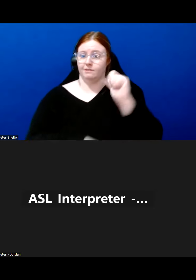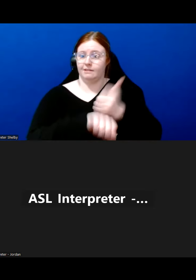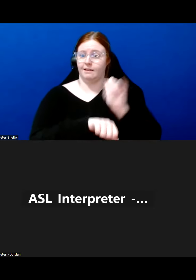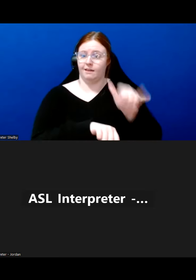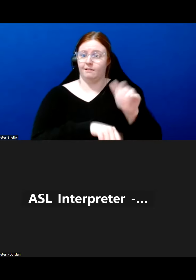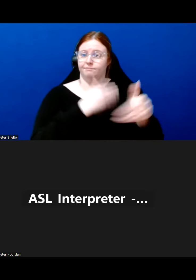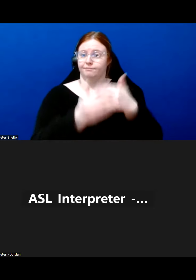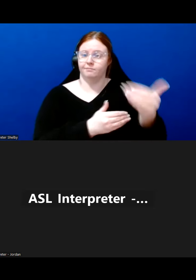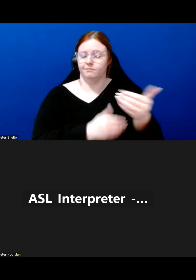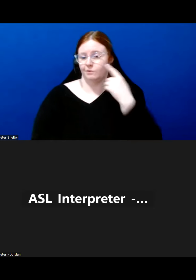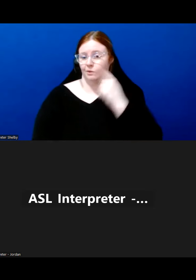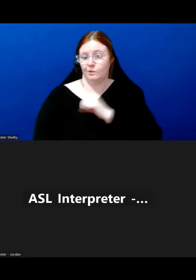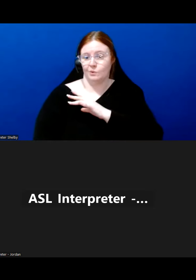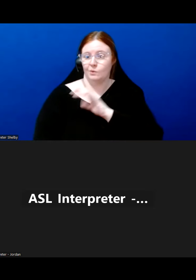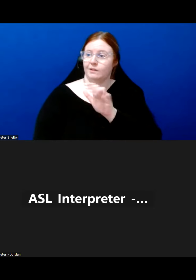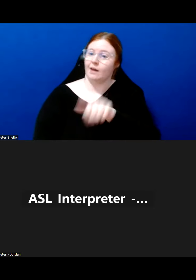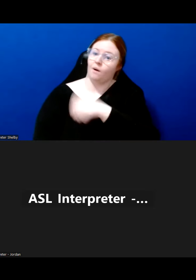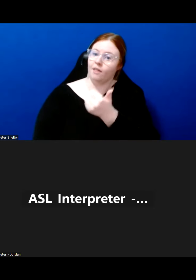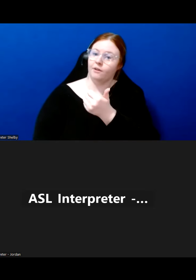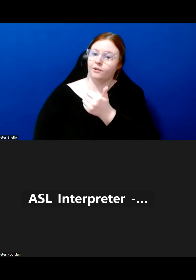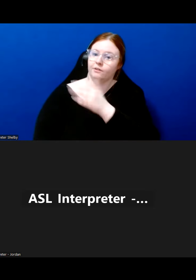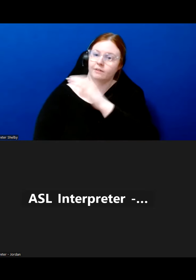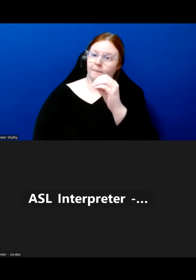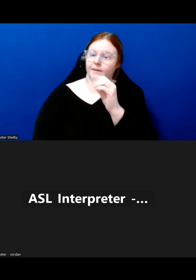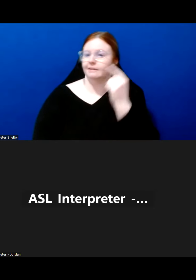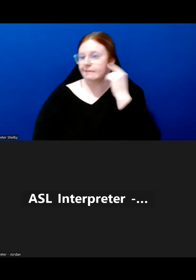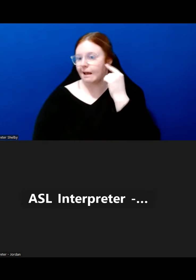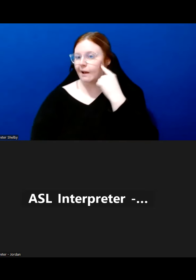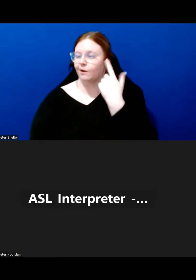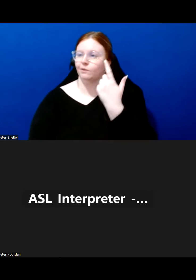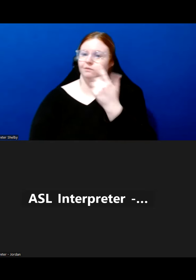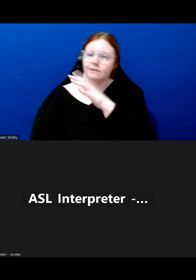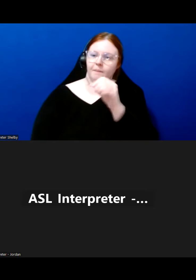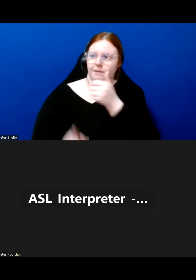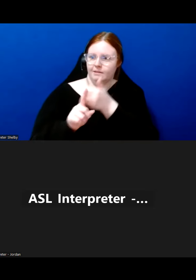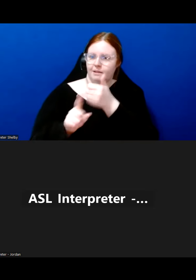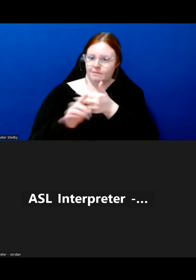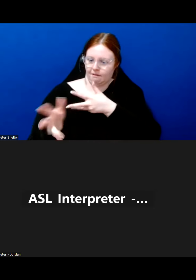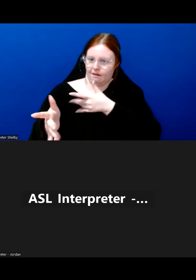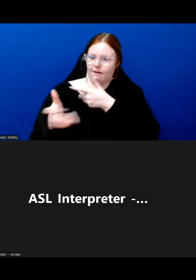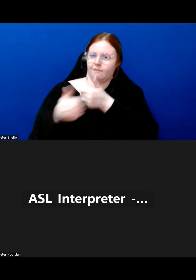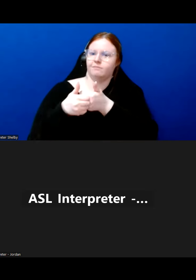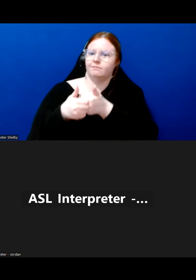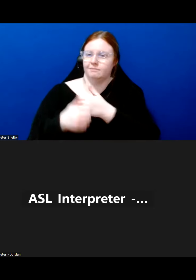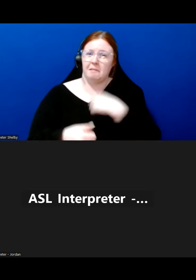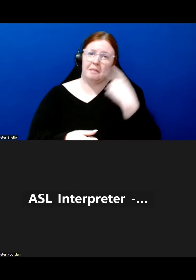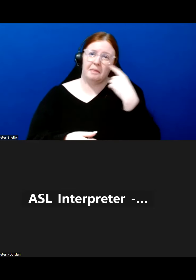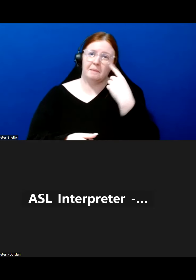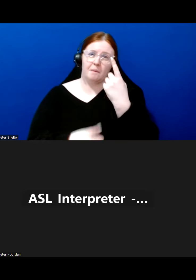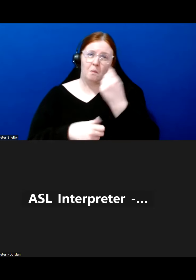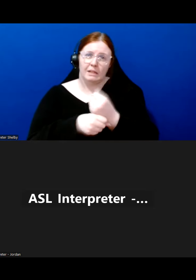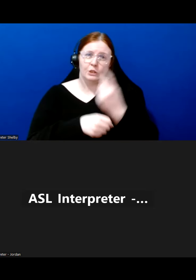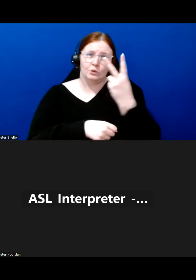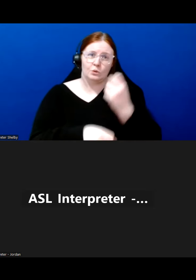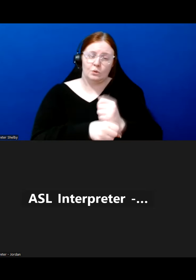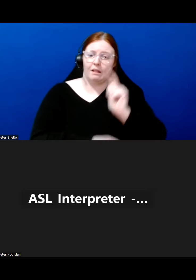it's pretty cool that now other audio companies are catching up now. I suspect within the next 1 to 2 years that'll